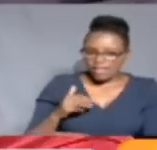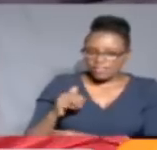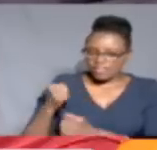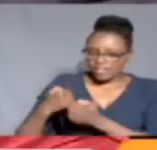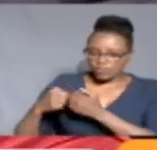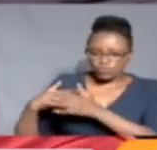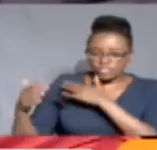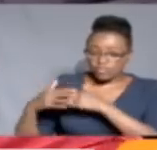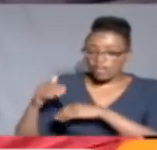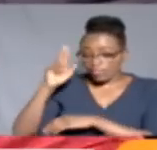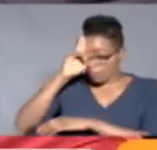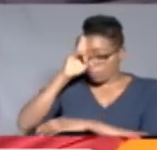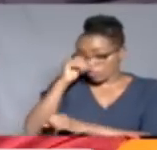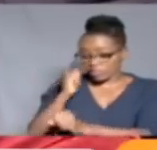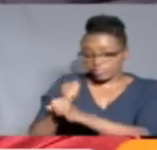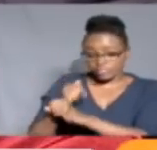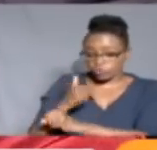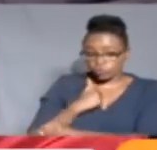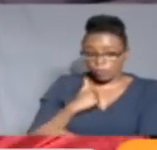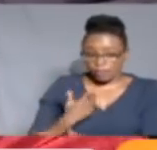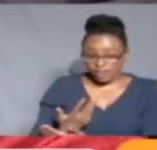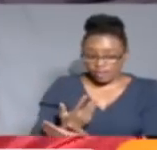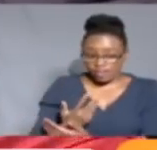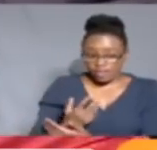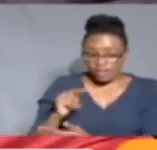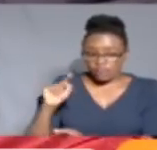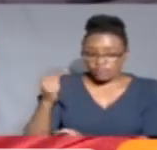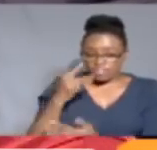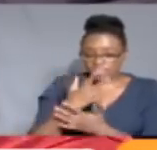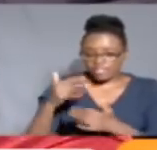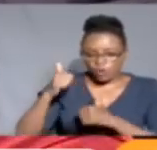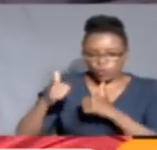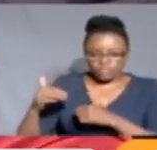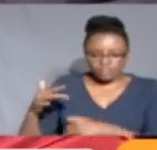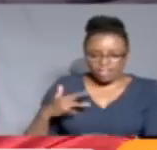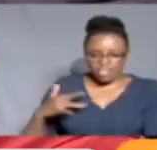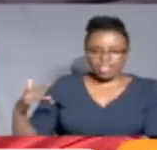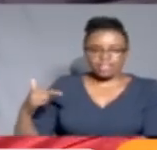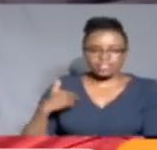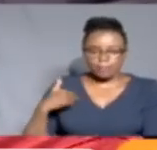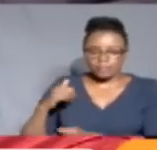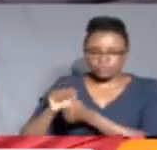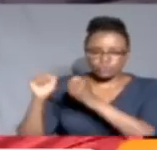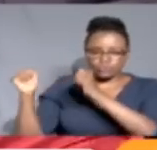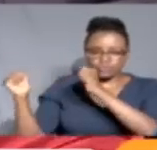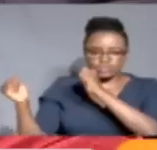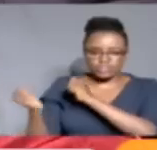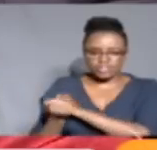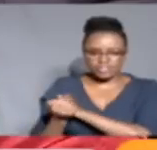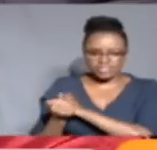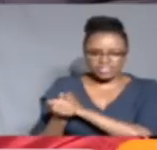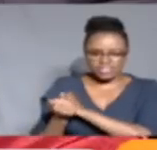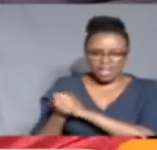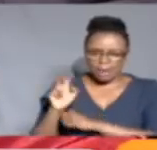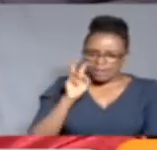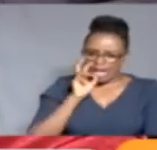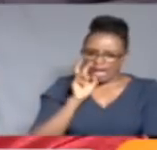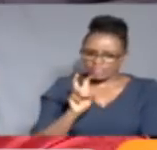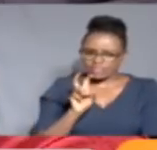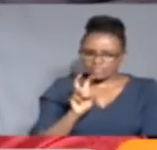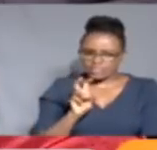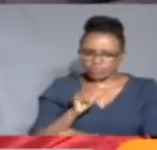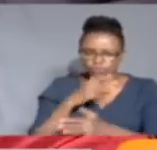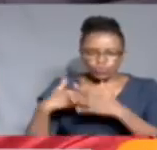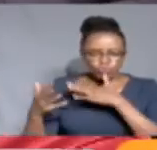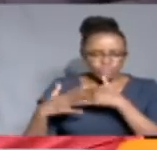did to me is the first thing that touched me to reformation. I saw that no